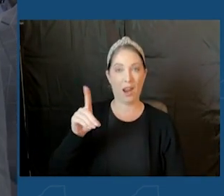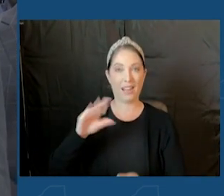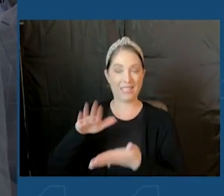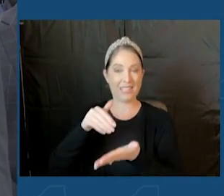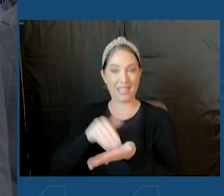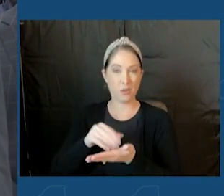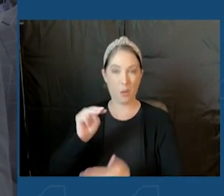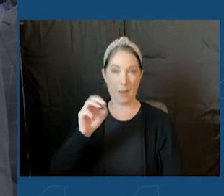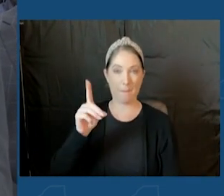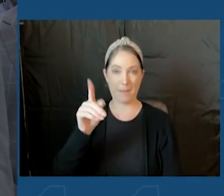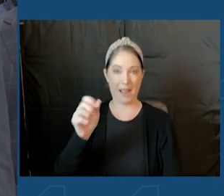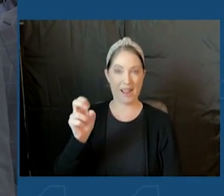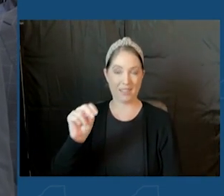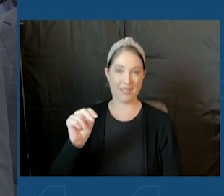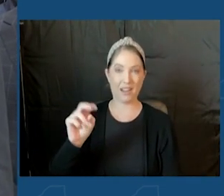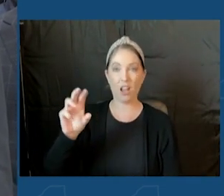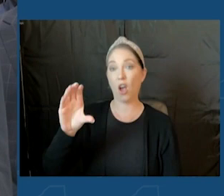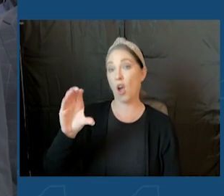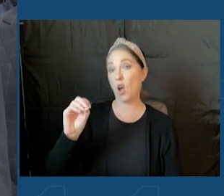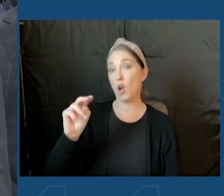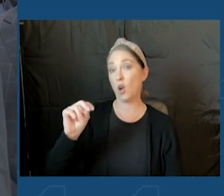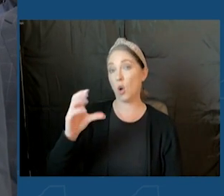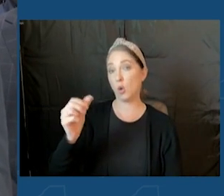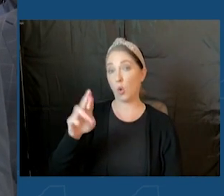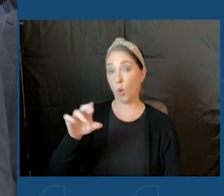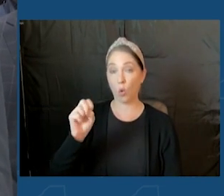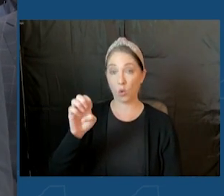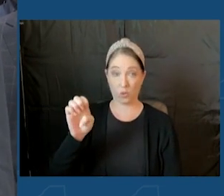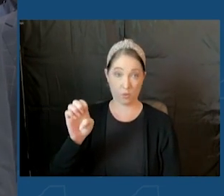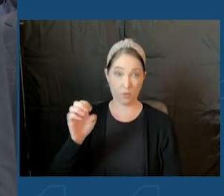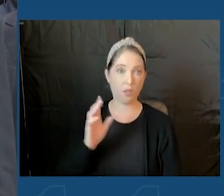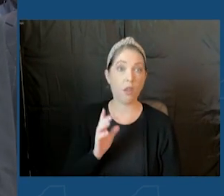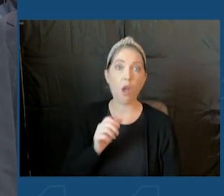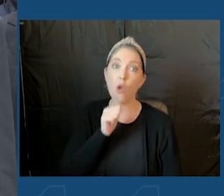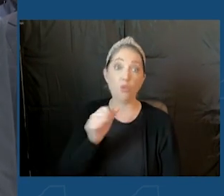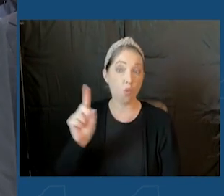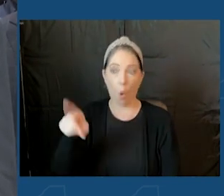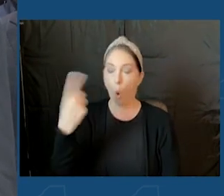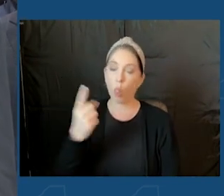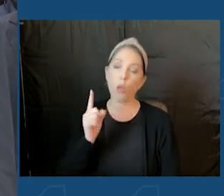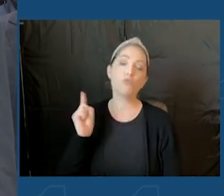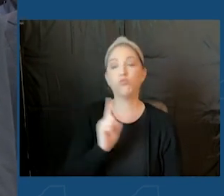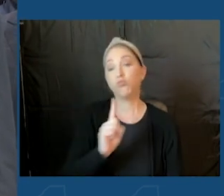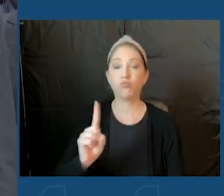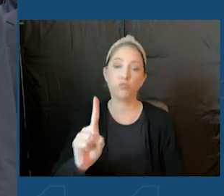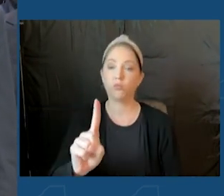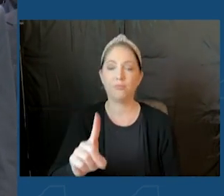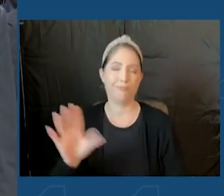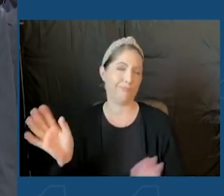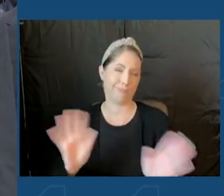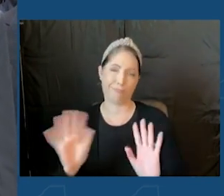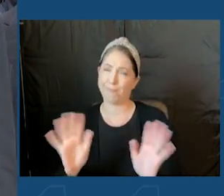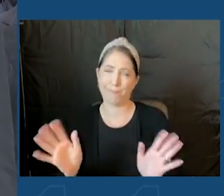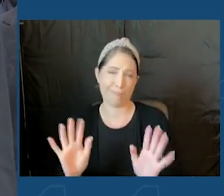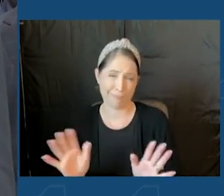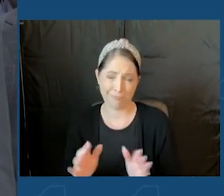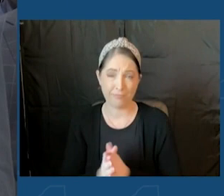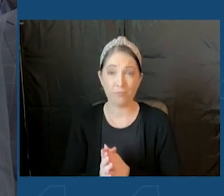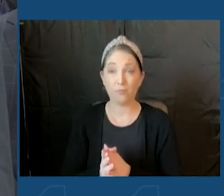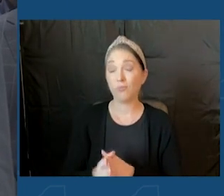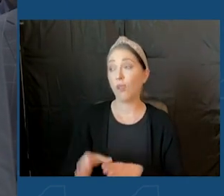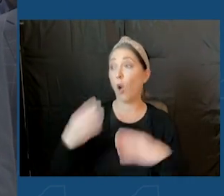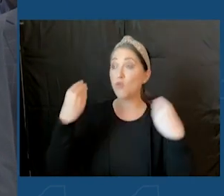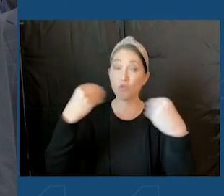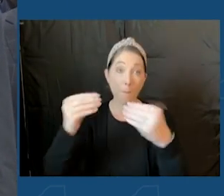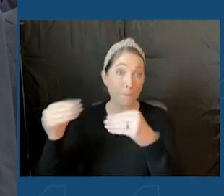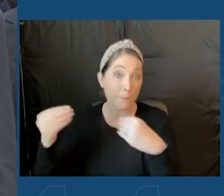Concourse. And it's not just going to be a place you're going to walk through. You're going to have incredible retail experiences and food and a